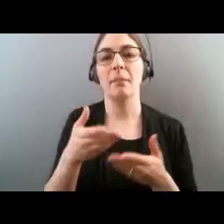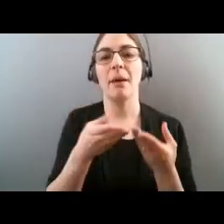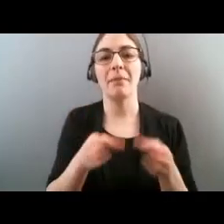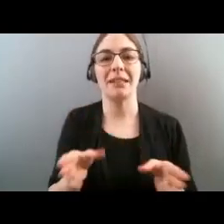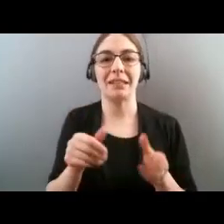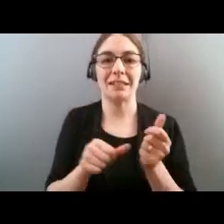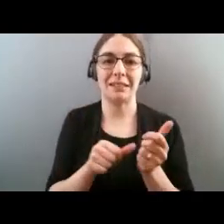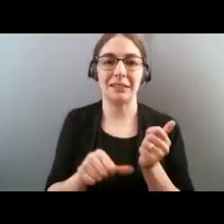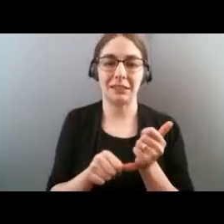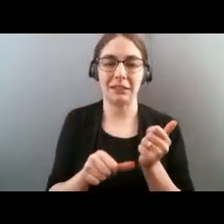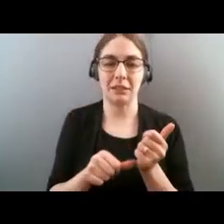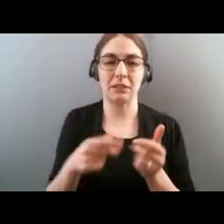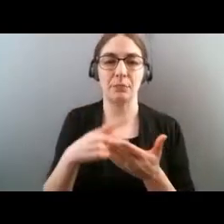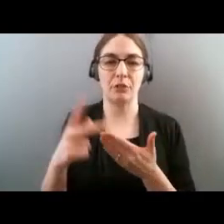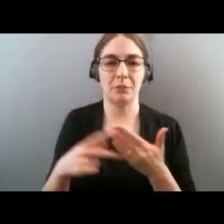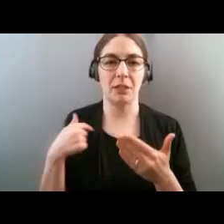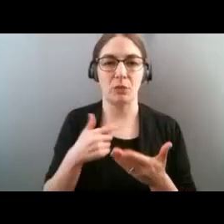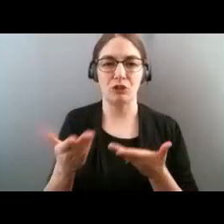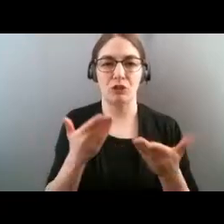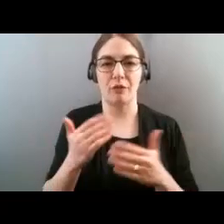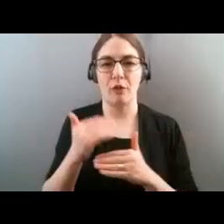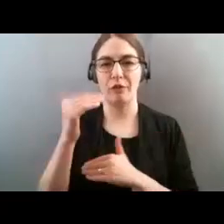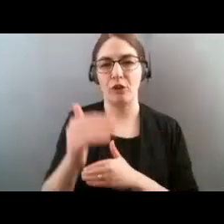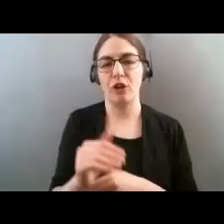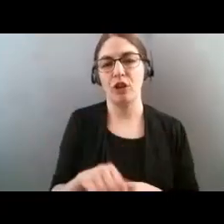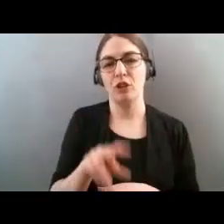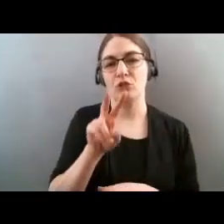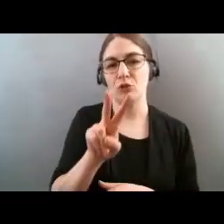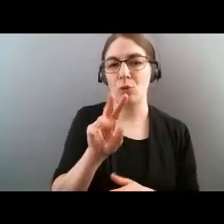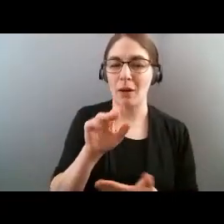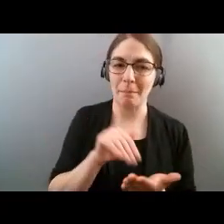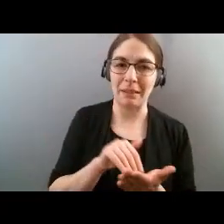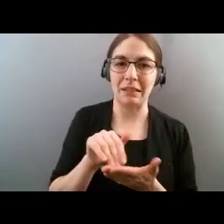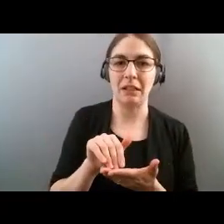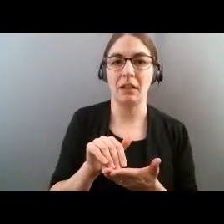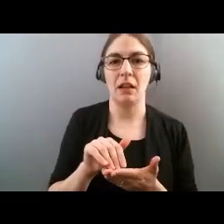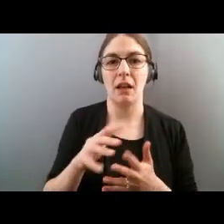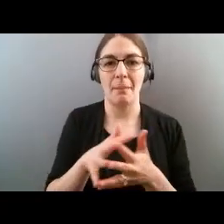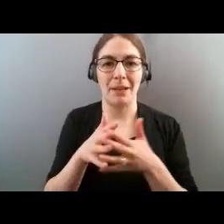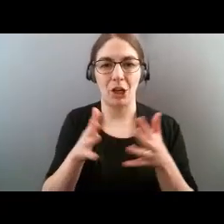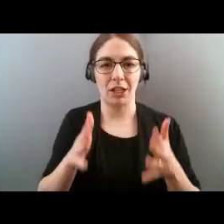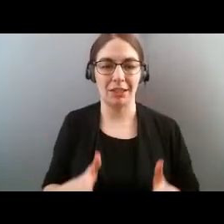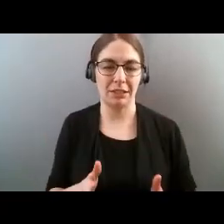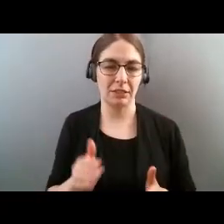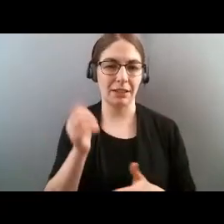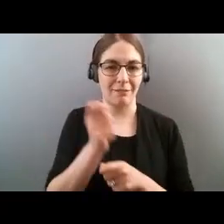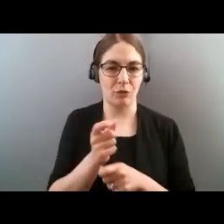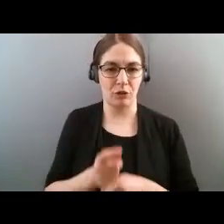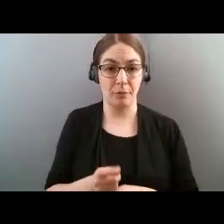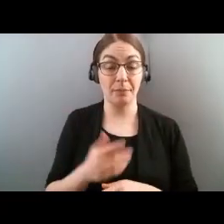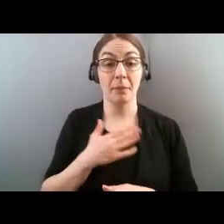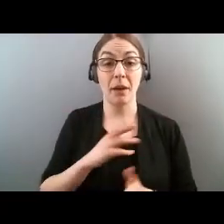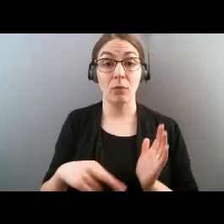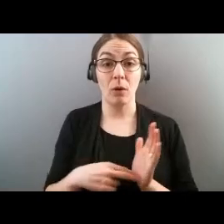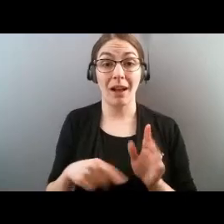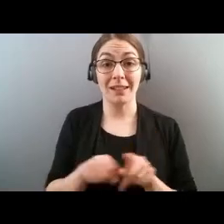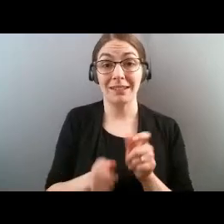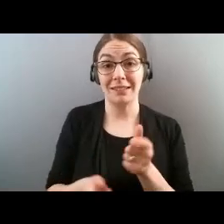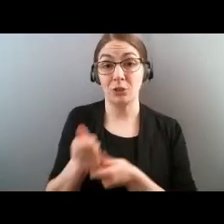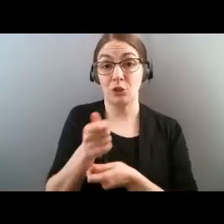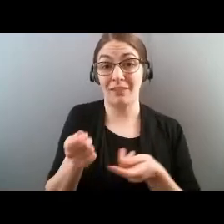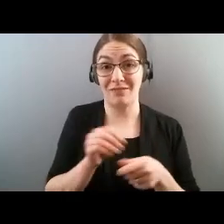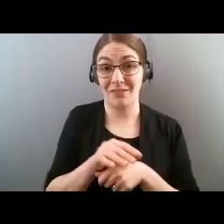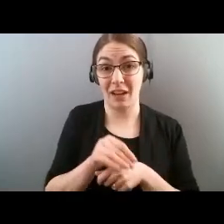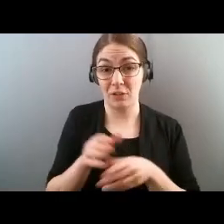every year, or about 1 in 4 Virginians. And my role as senior advisor has largely involved customer